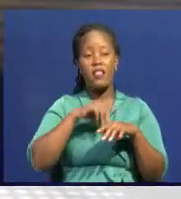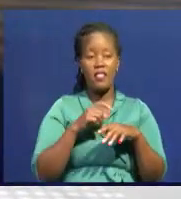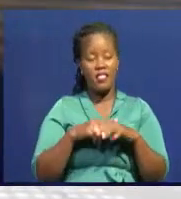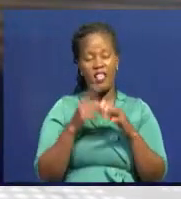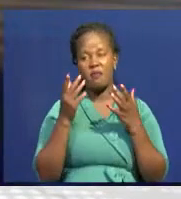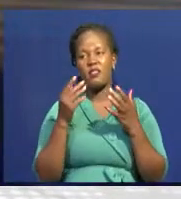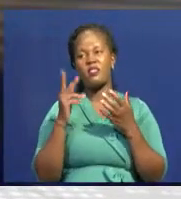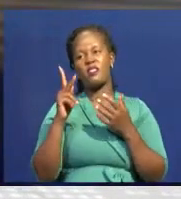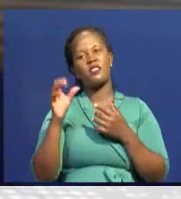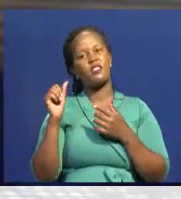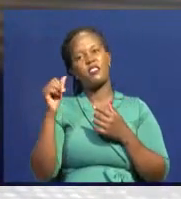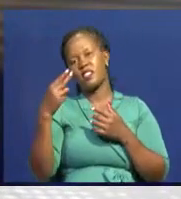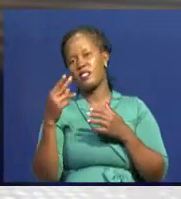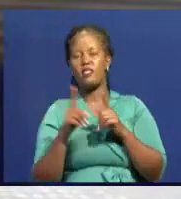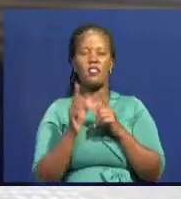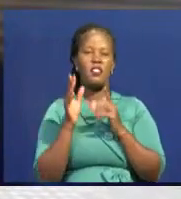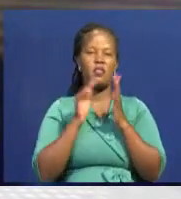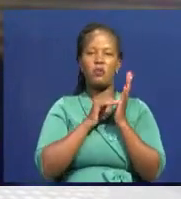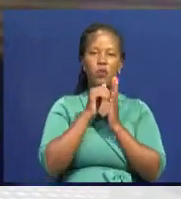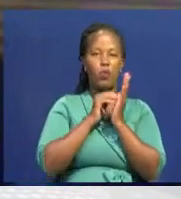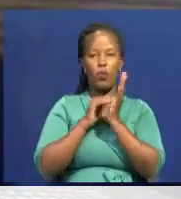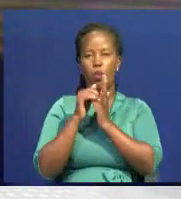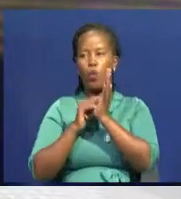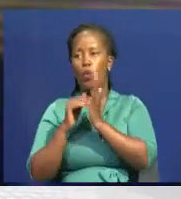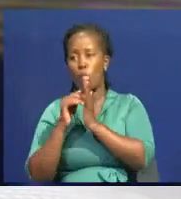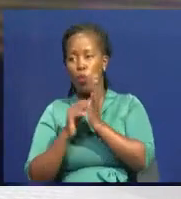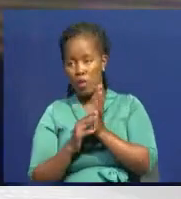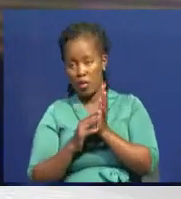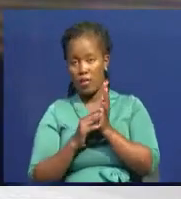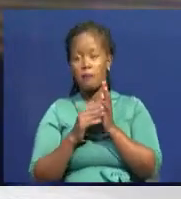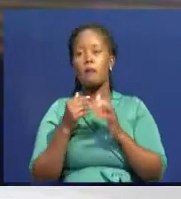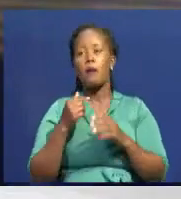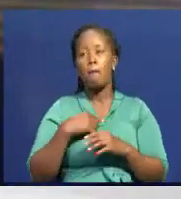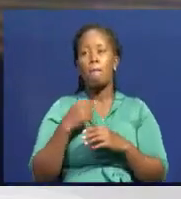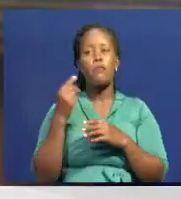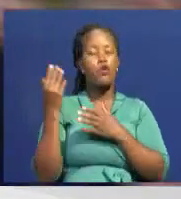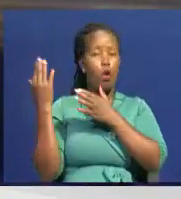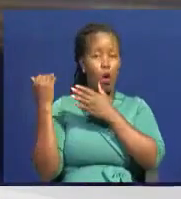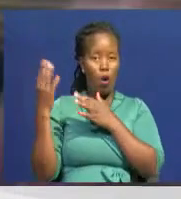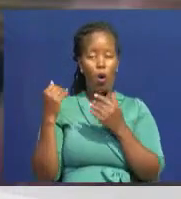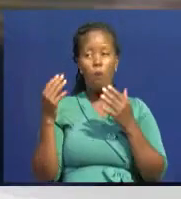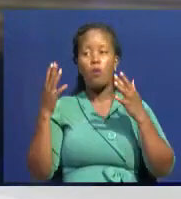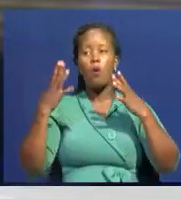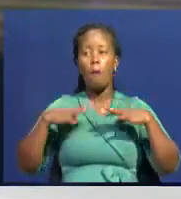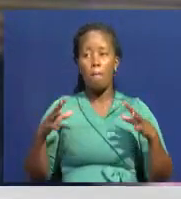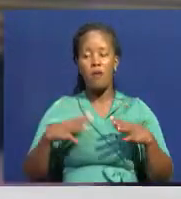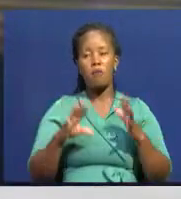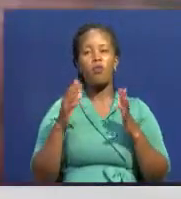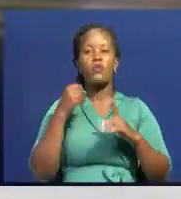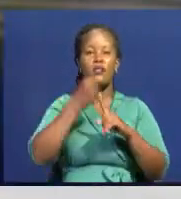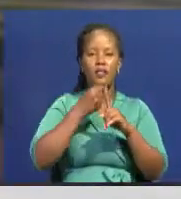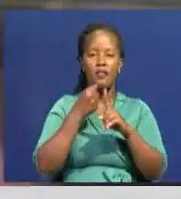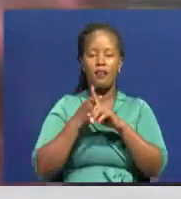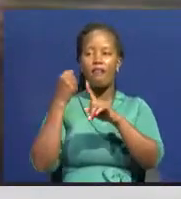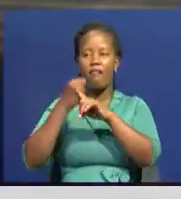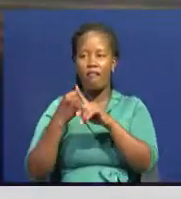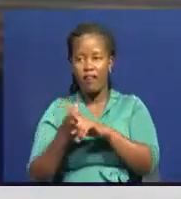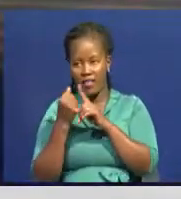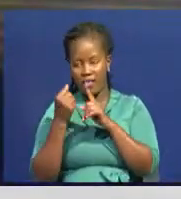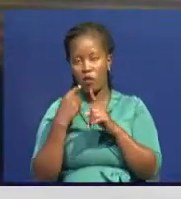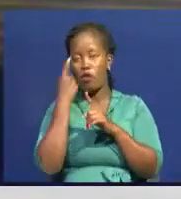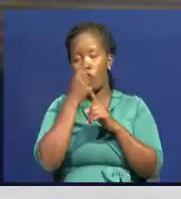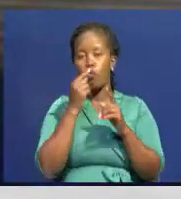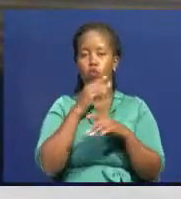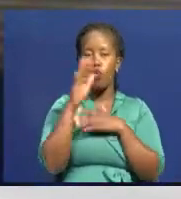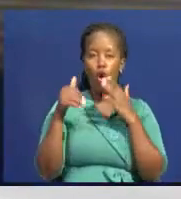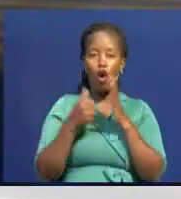weak, relatively, I wish that people would campaign out here and say, for people who are